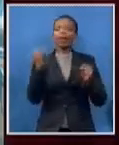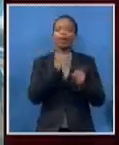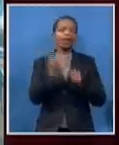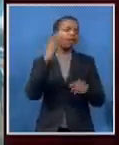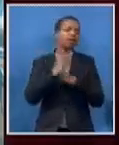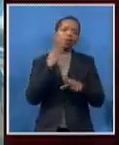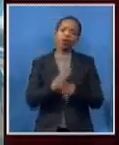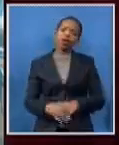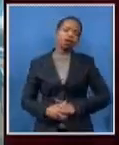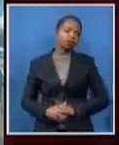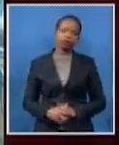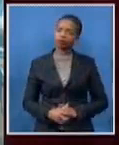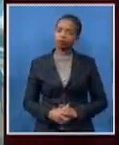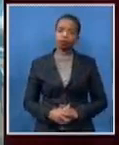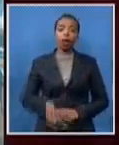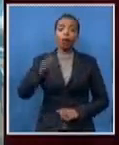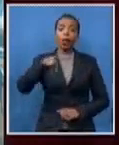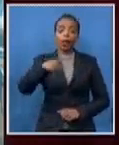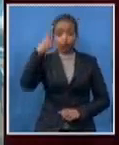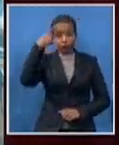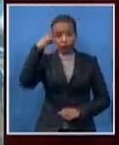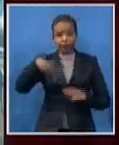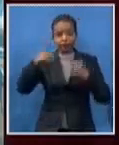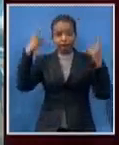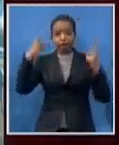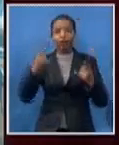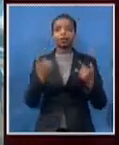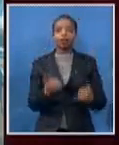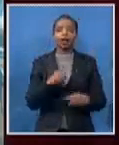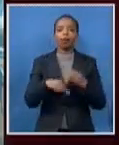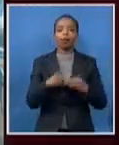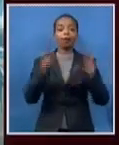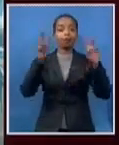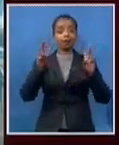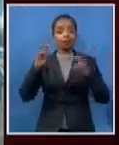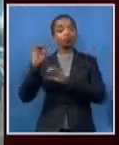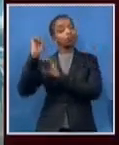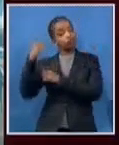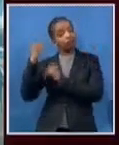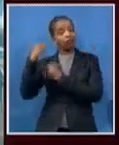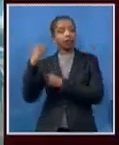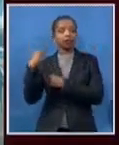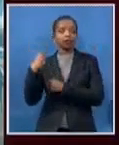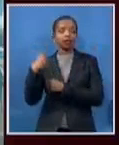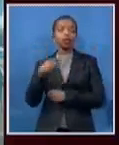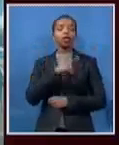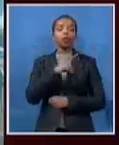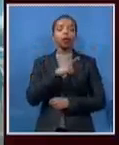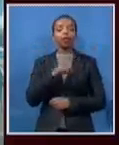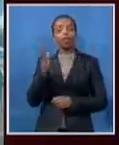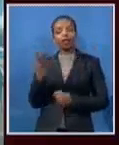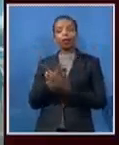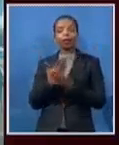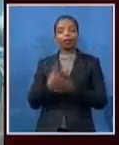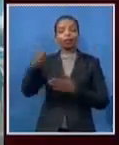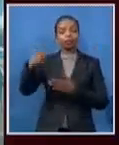about manufacturing and open a portal for low-skill manufacturing in this country. And maybe with